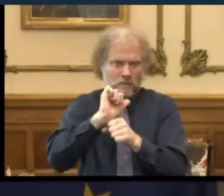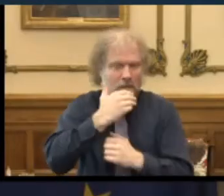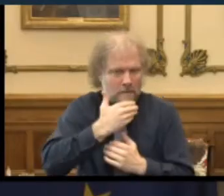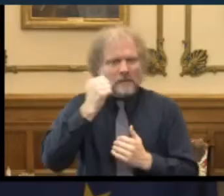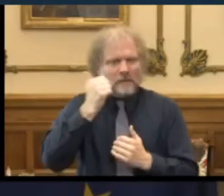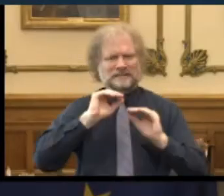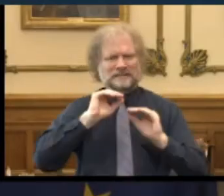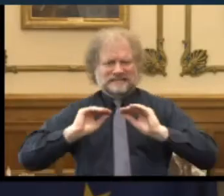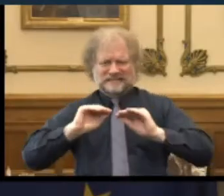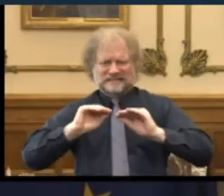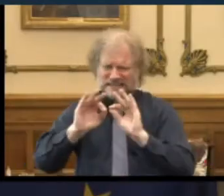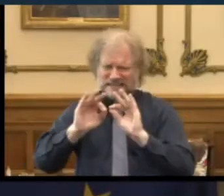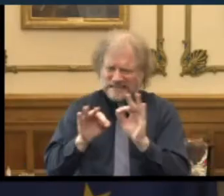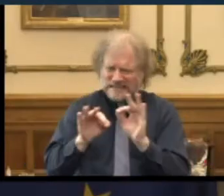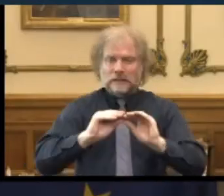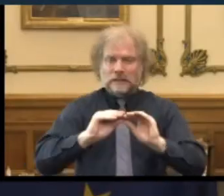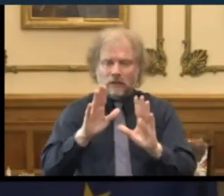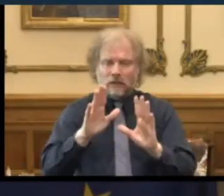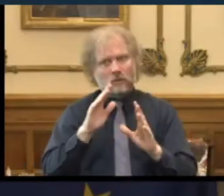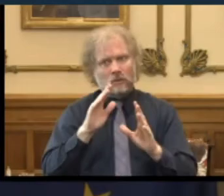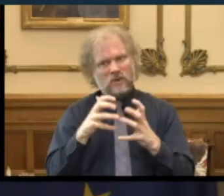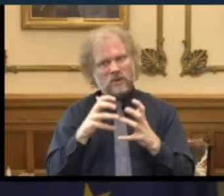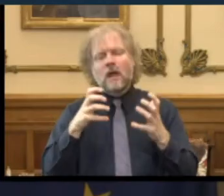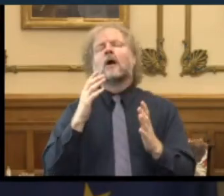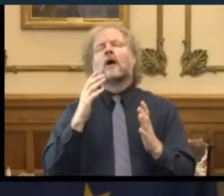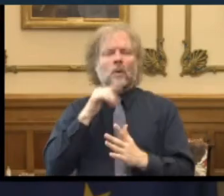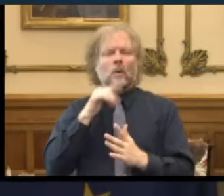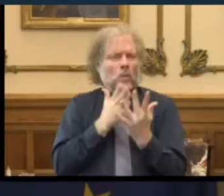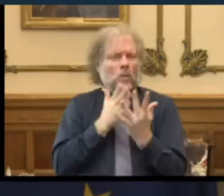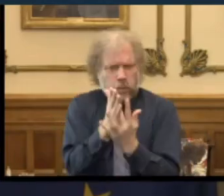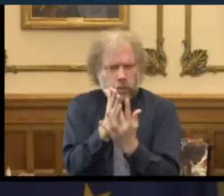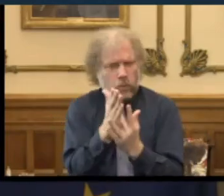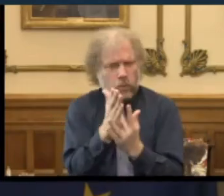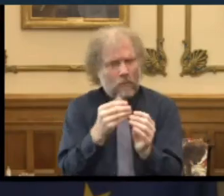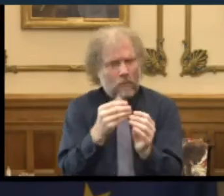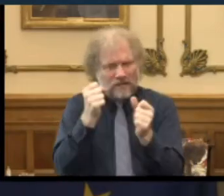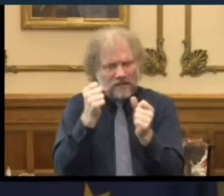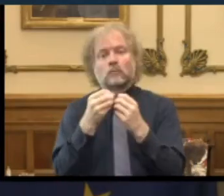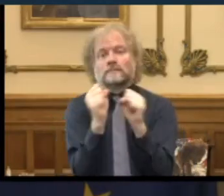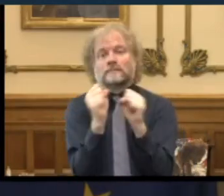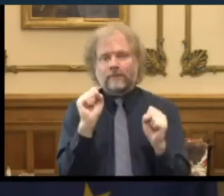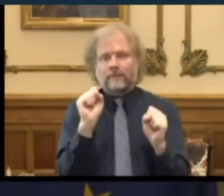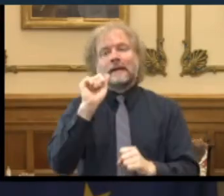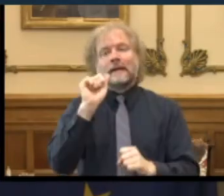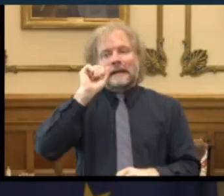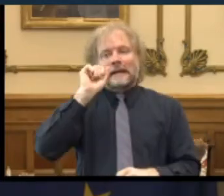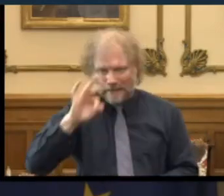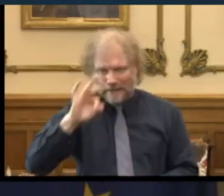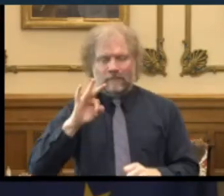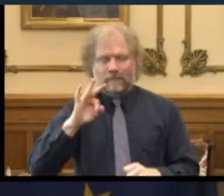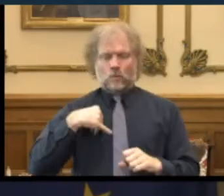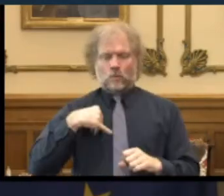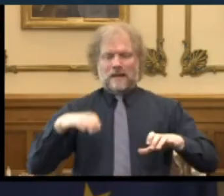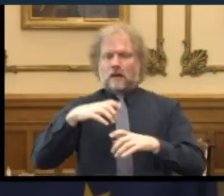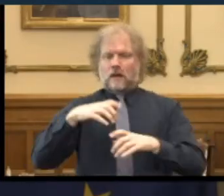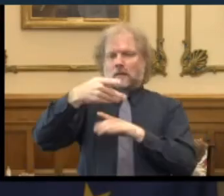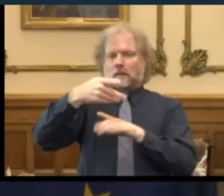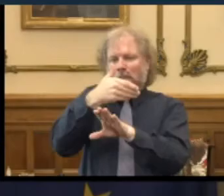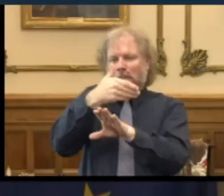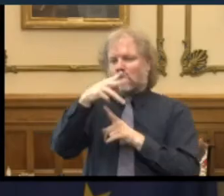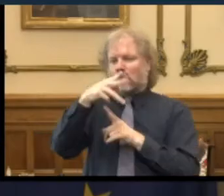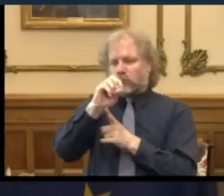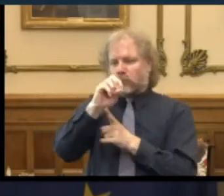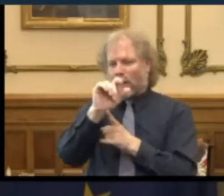educate that it's a lot. We're going to get through this a lot swifter and safer if we're acting proactively and